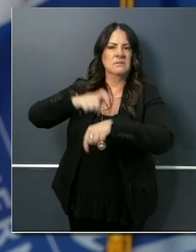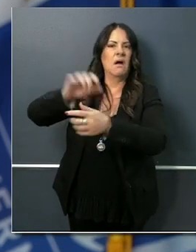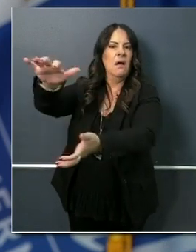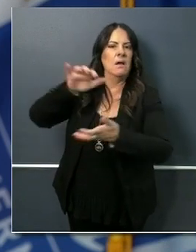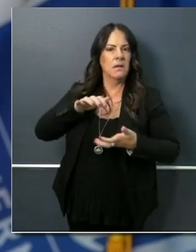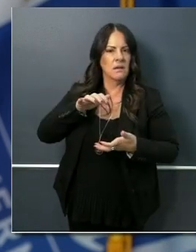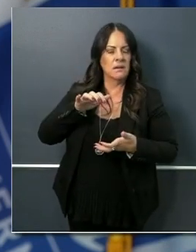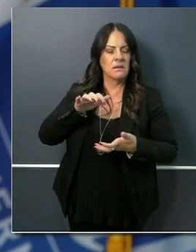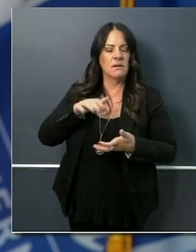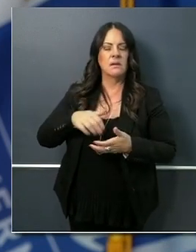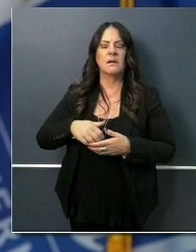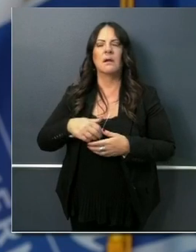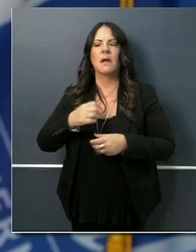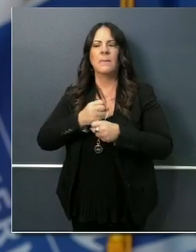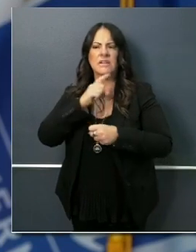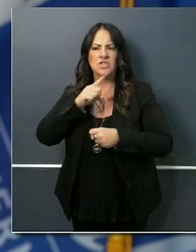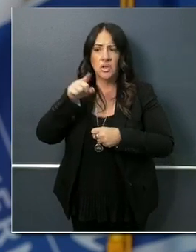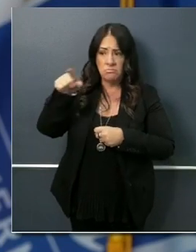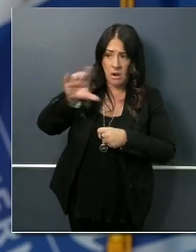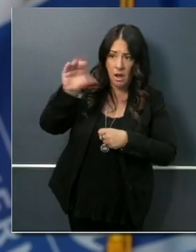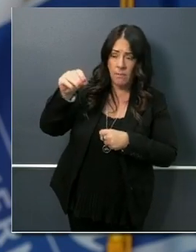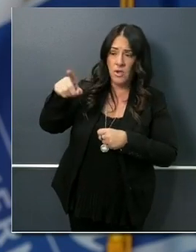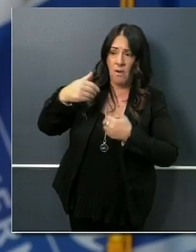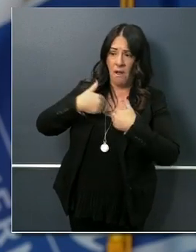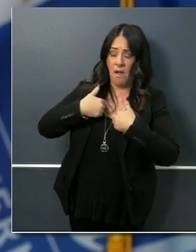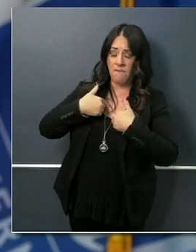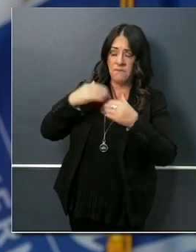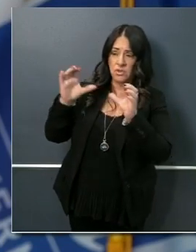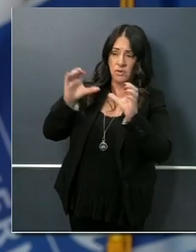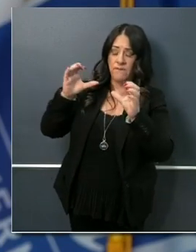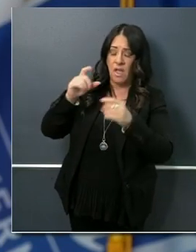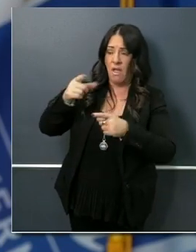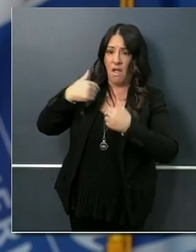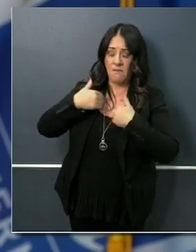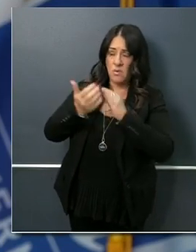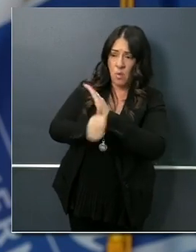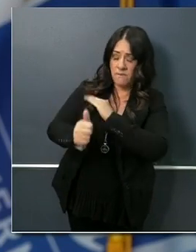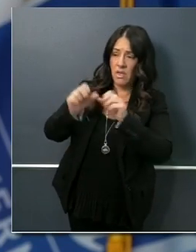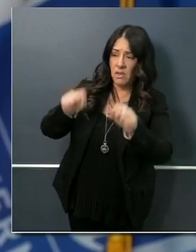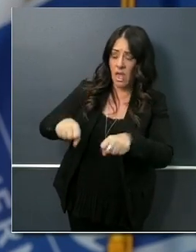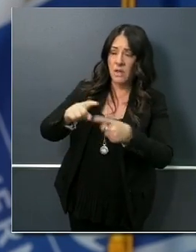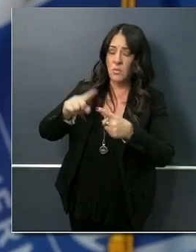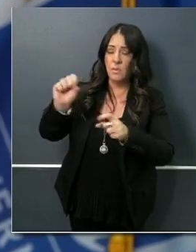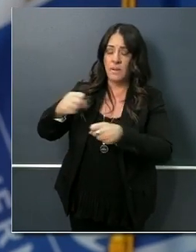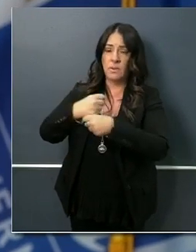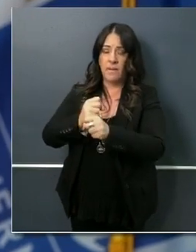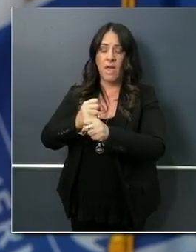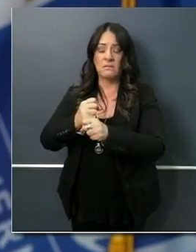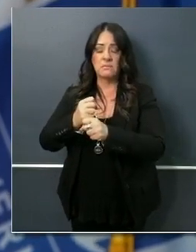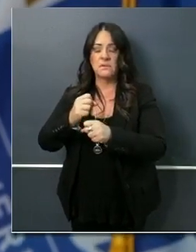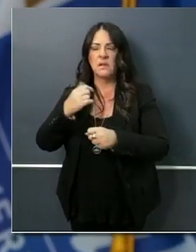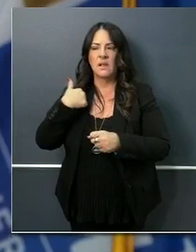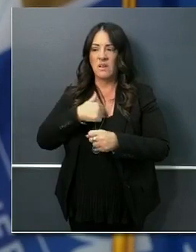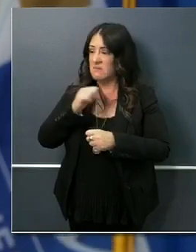that they're required. And if they don't, then we have provisions to address that accordingly.